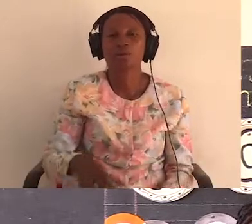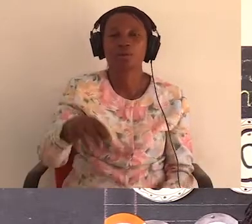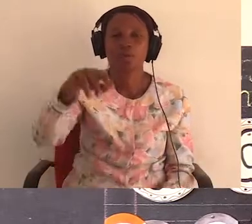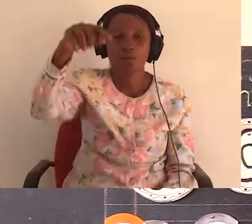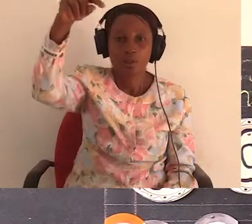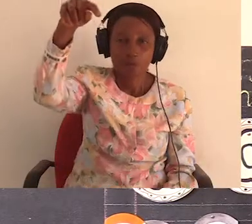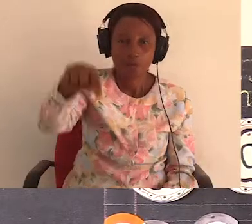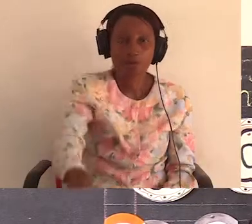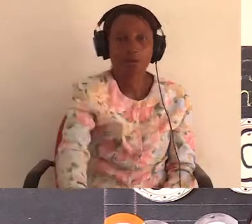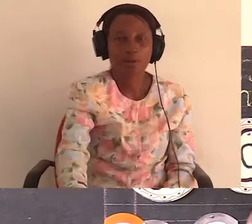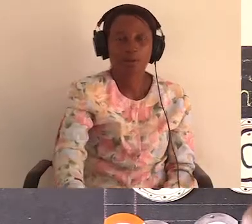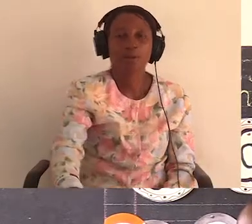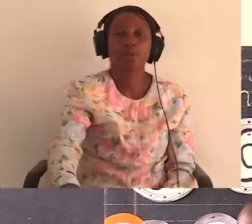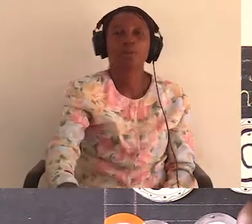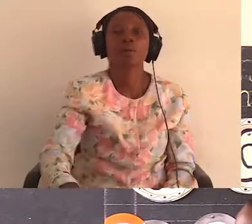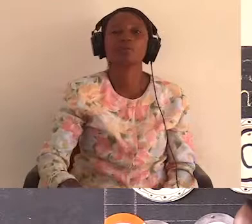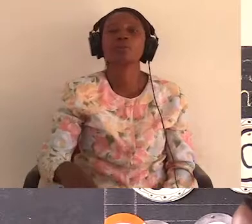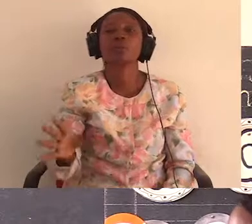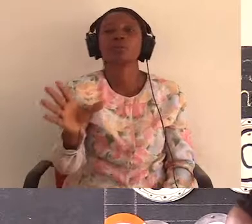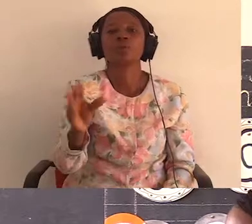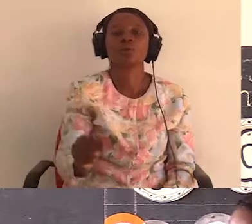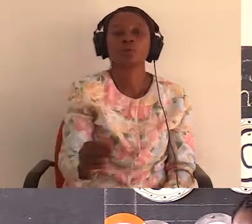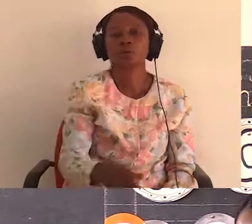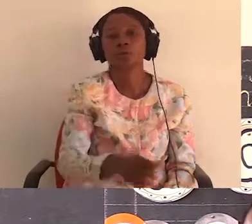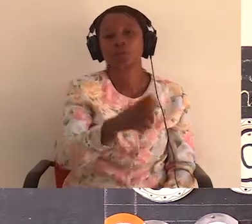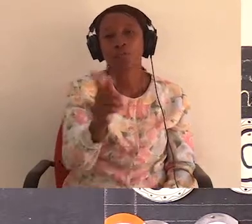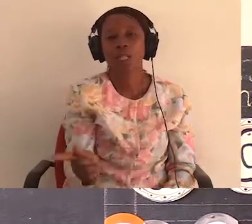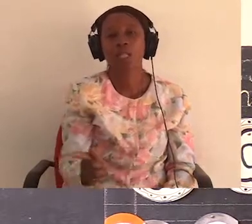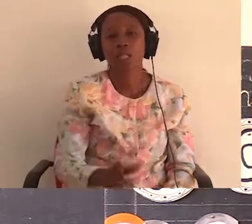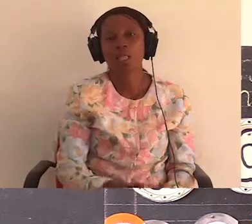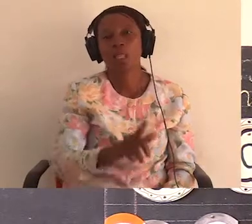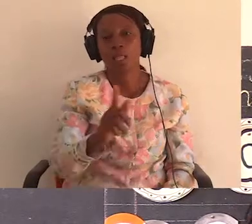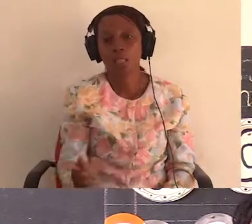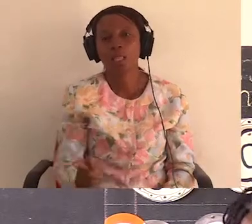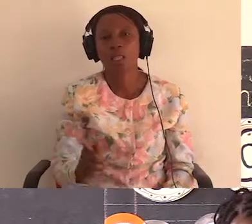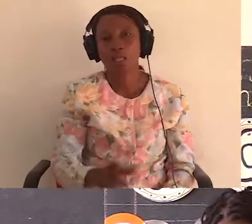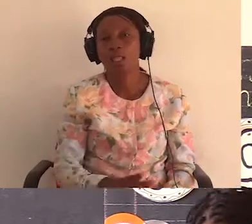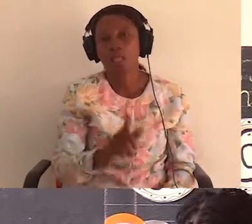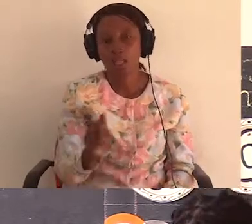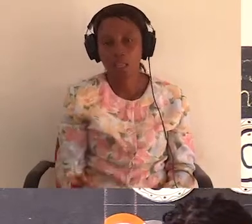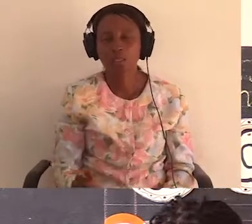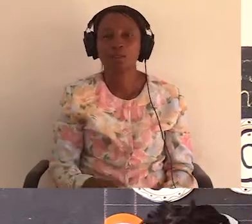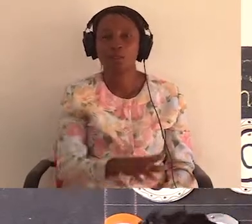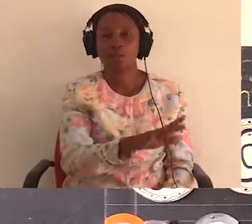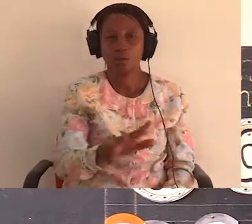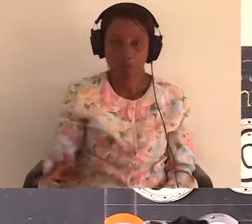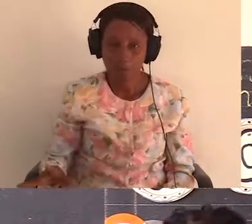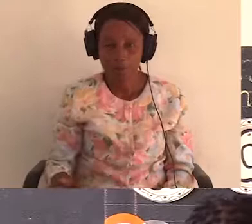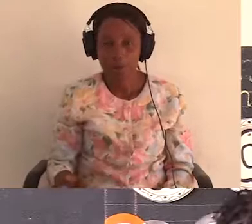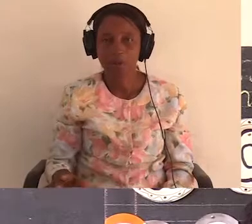water gurgles down the drain with a G, G, G, G. Do you hear me? Very